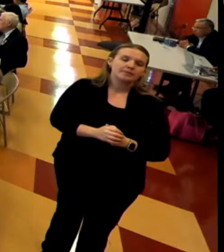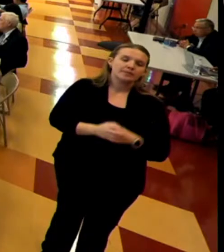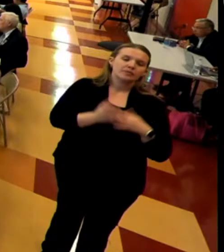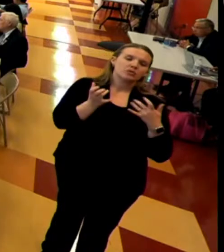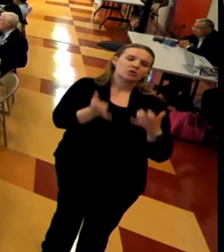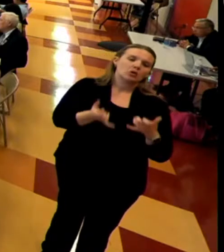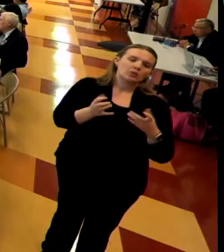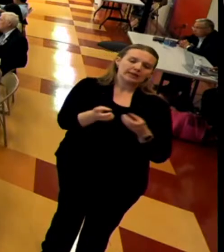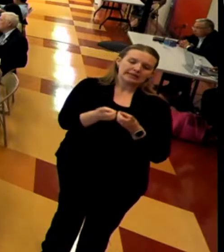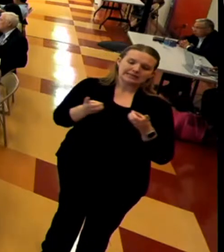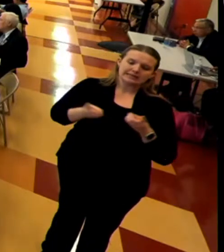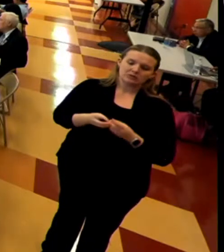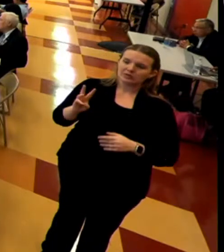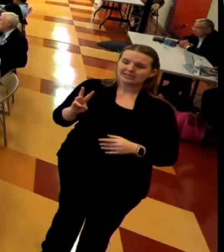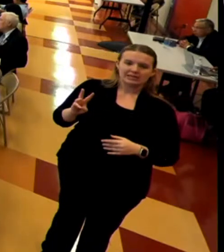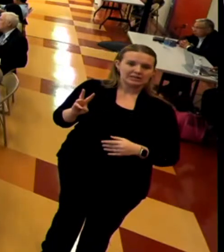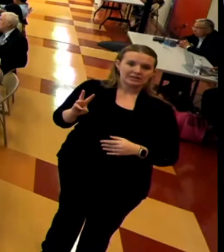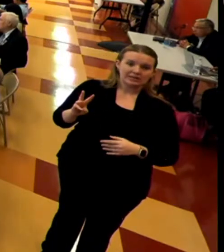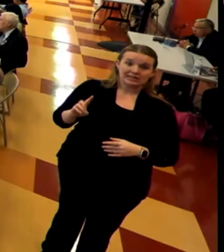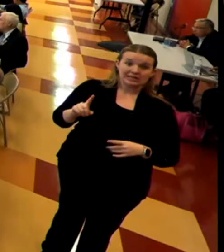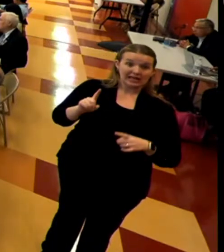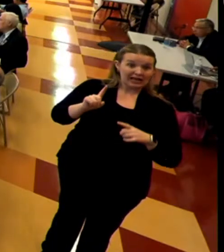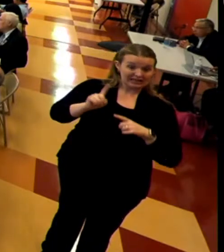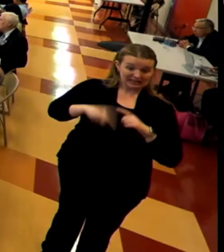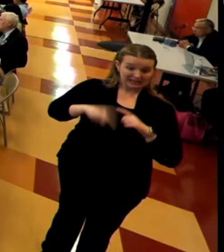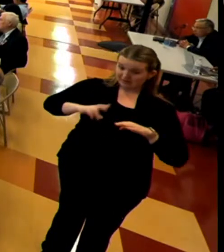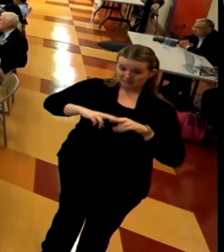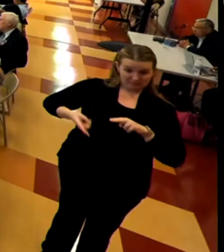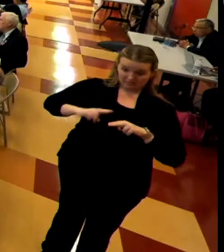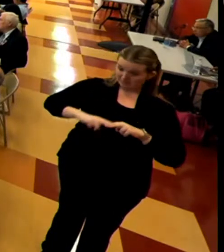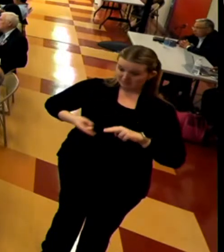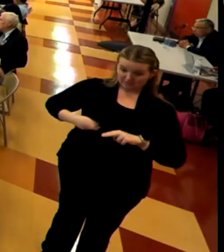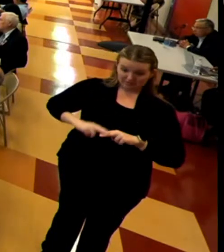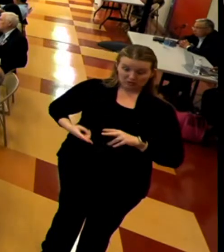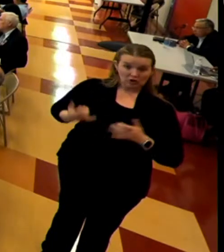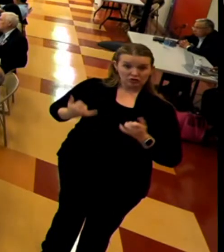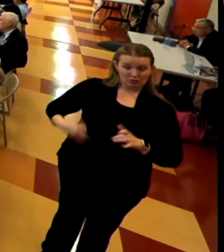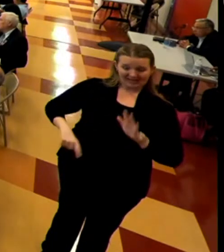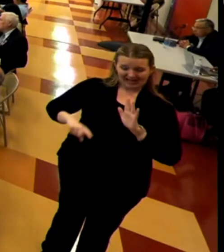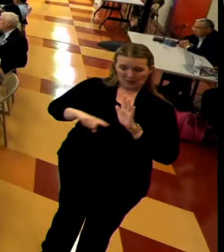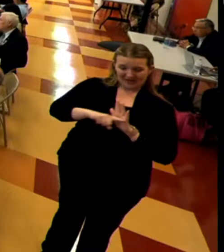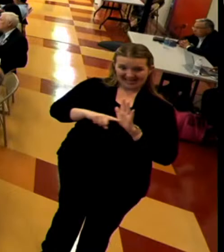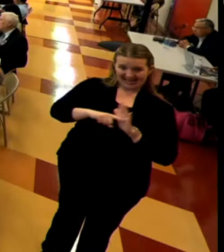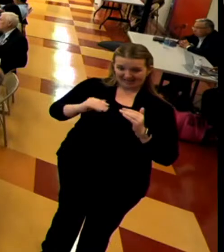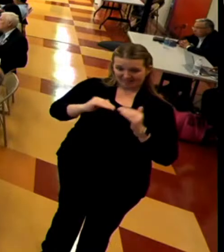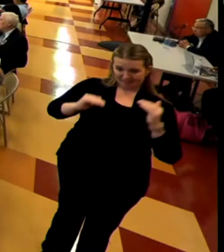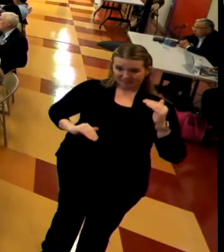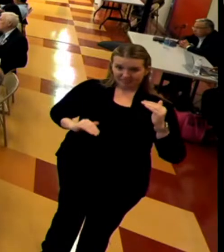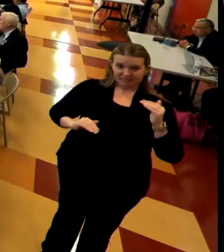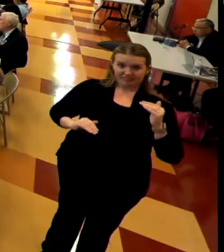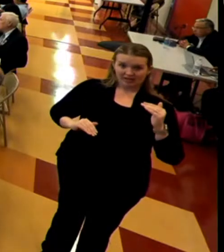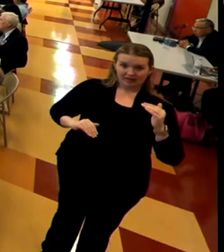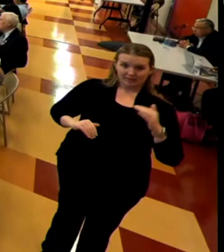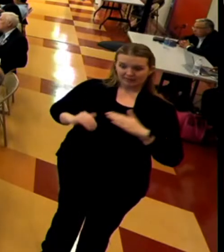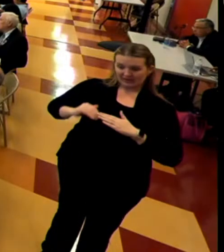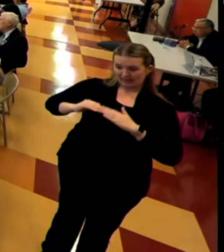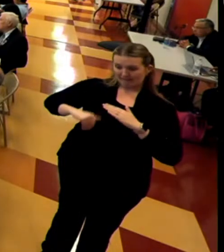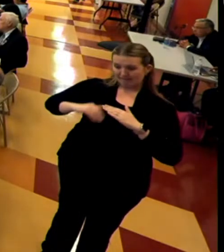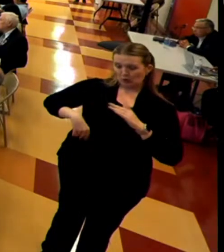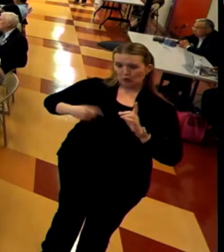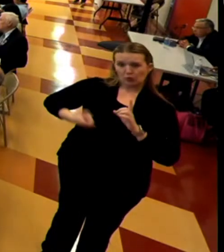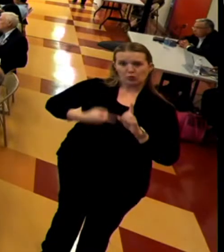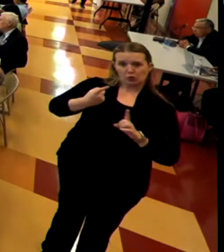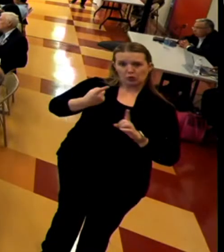Currently, District 6 cannot lose any more population and is in a negative deviation and below ideal